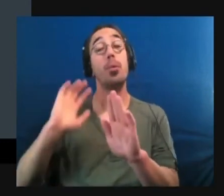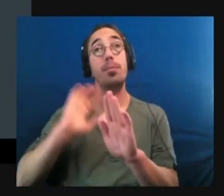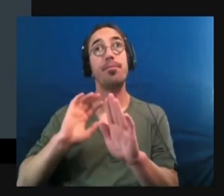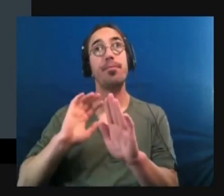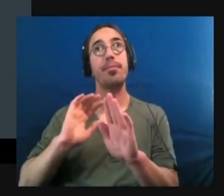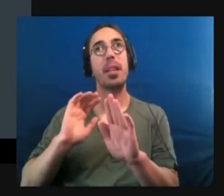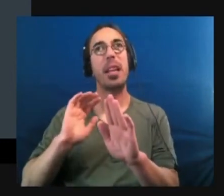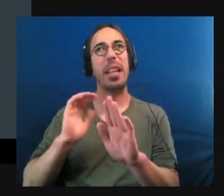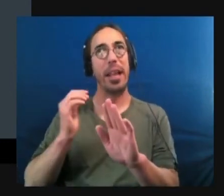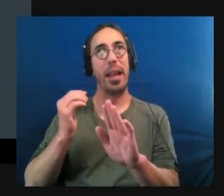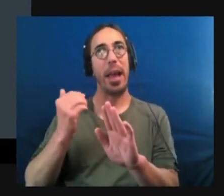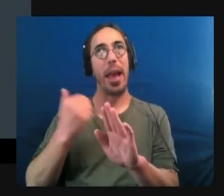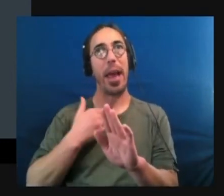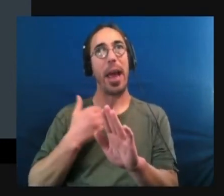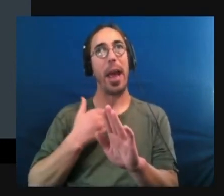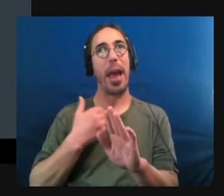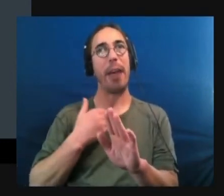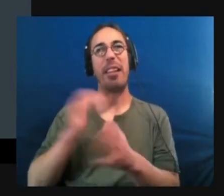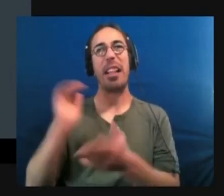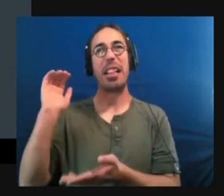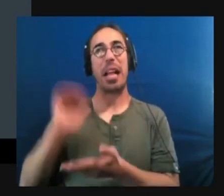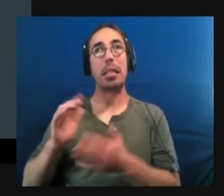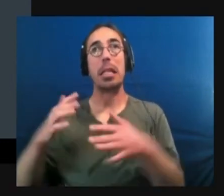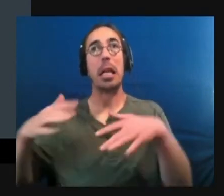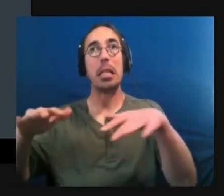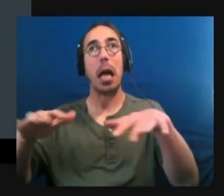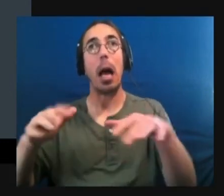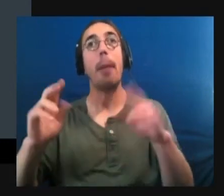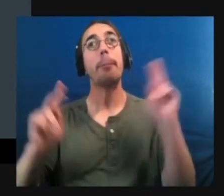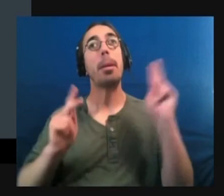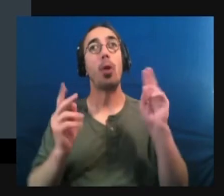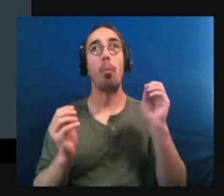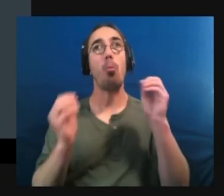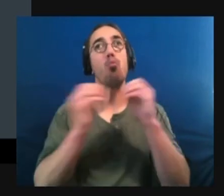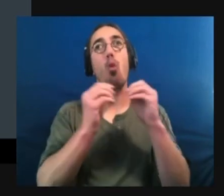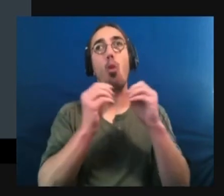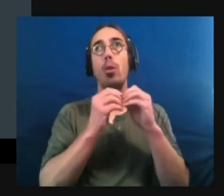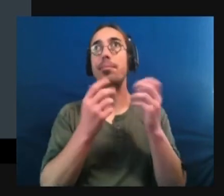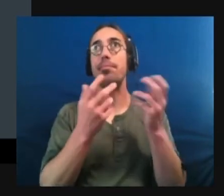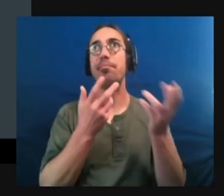have less anxiety. People are actually more